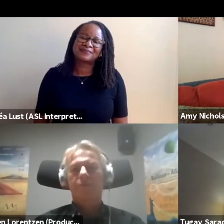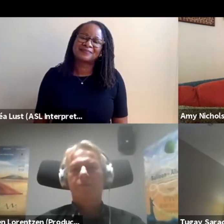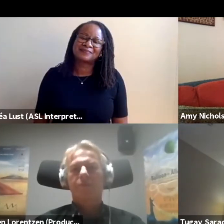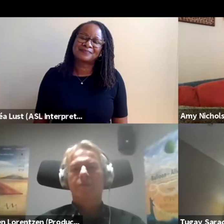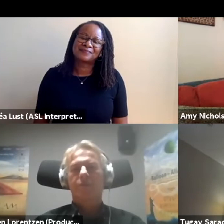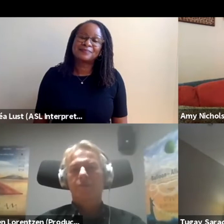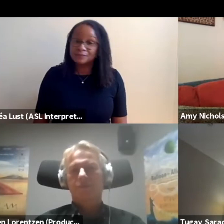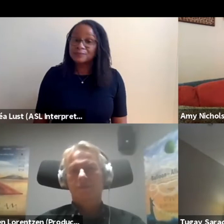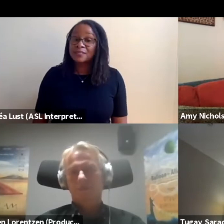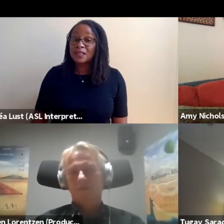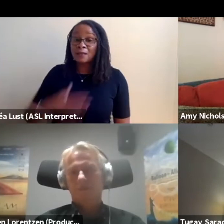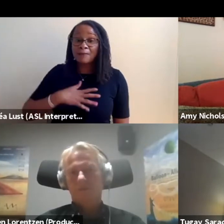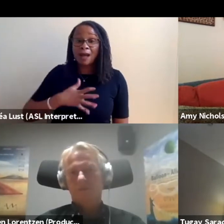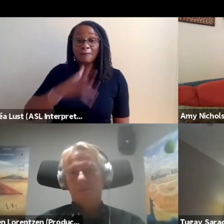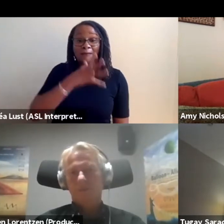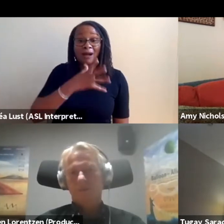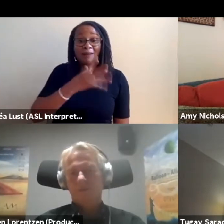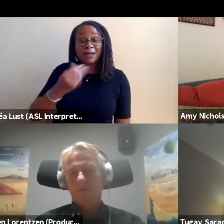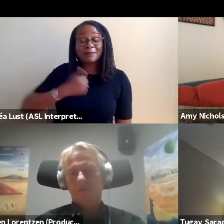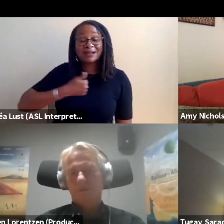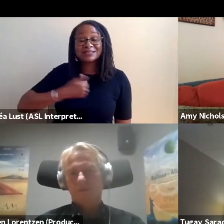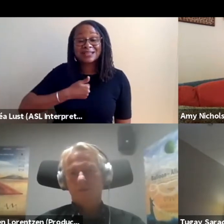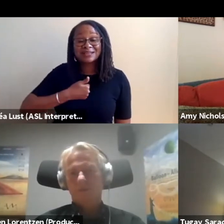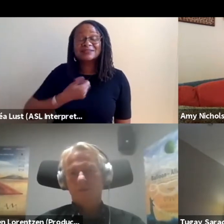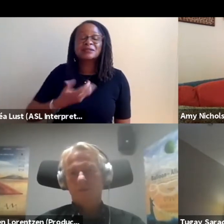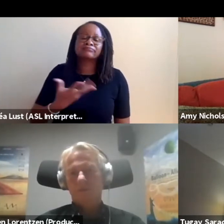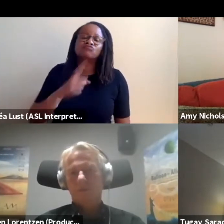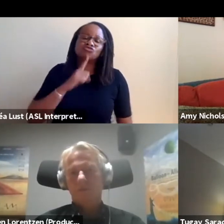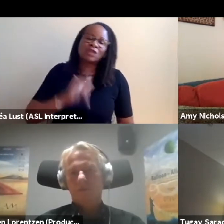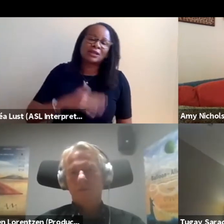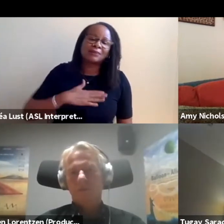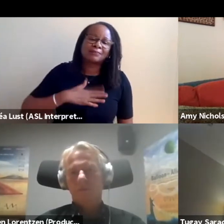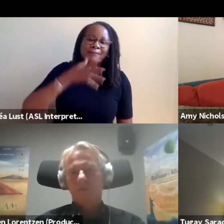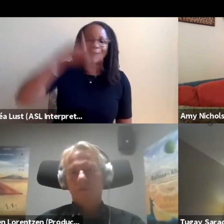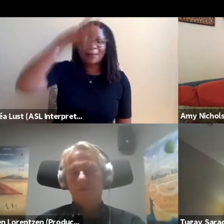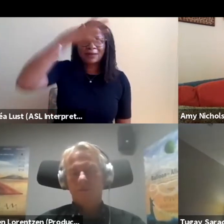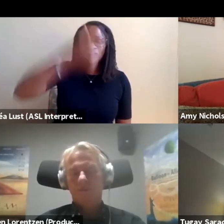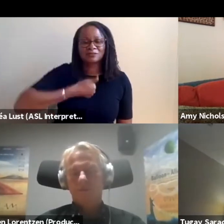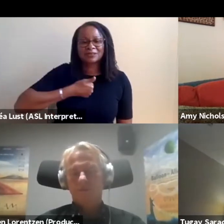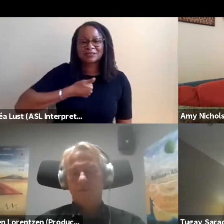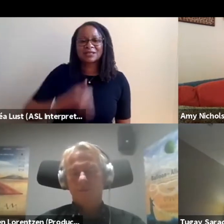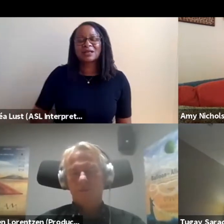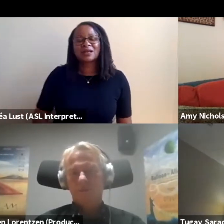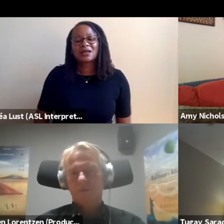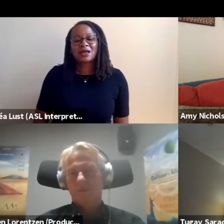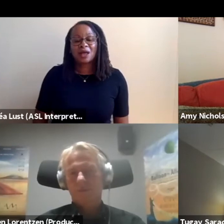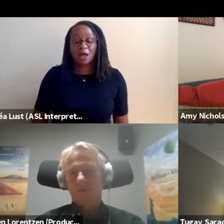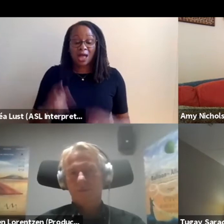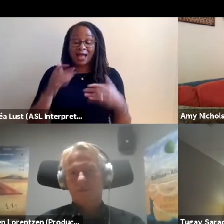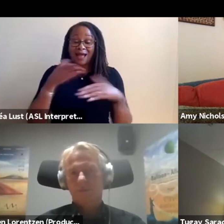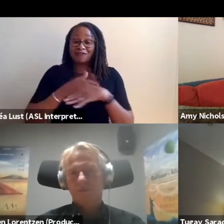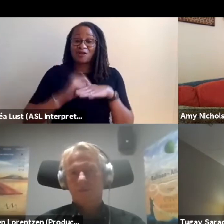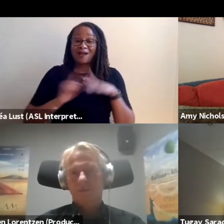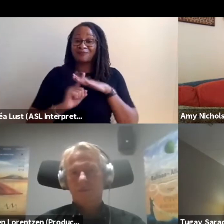my mom and me, my parents and me. After I ran away from home, so